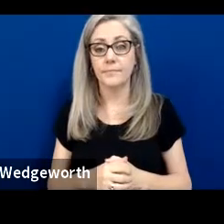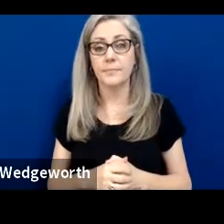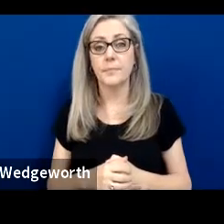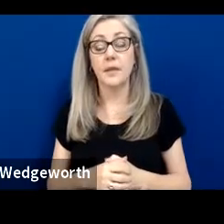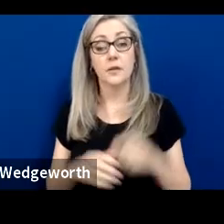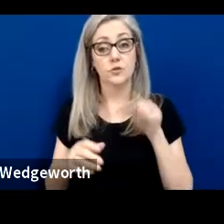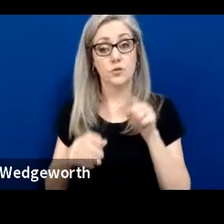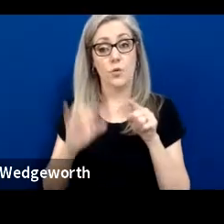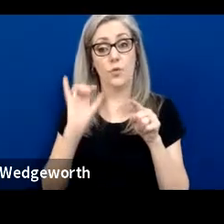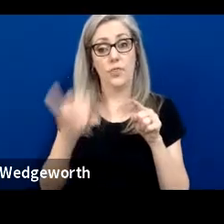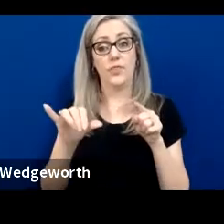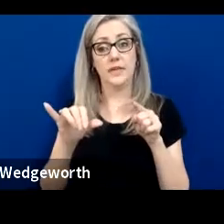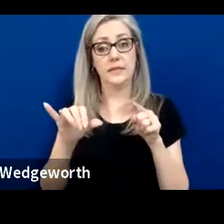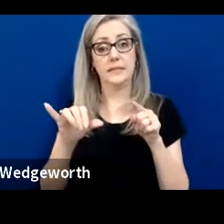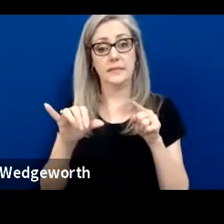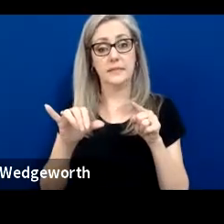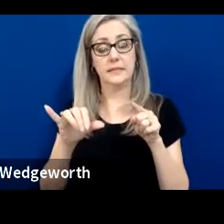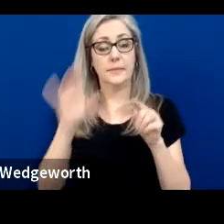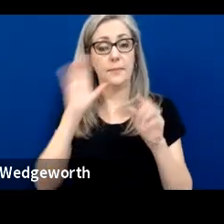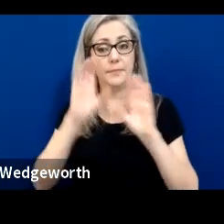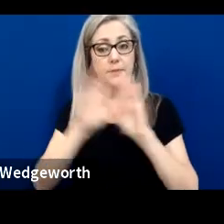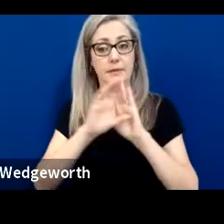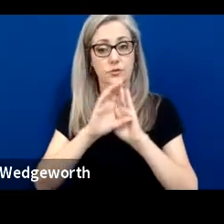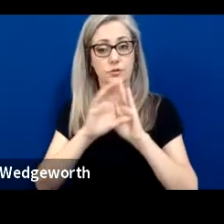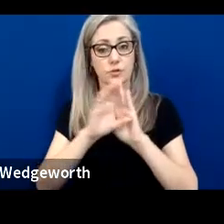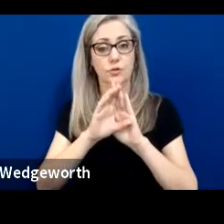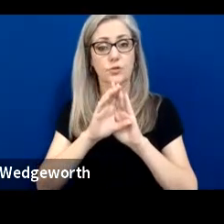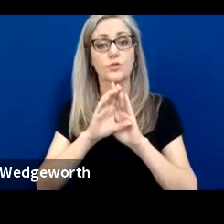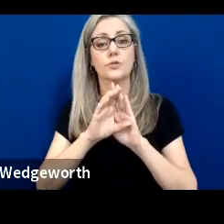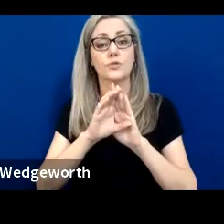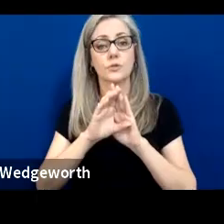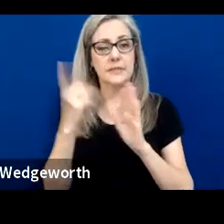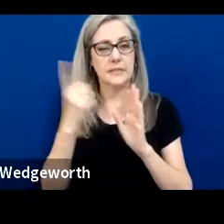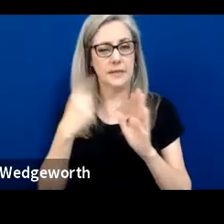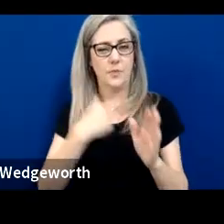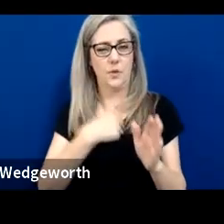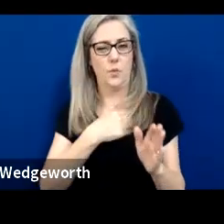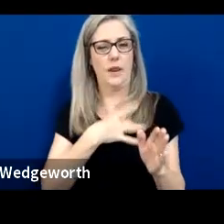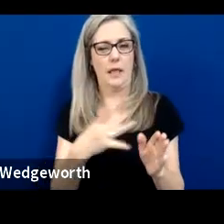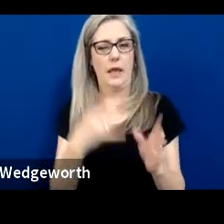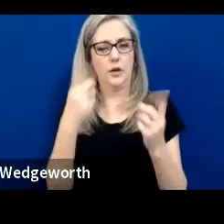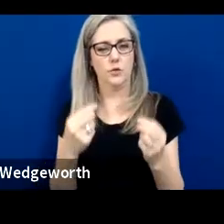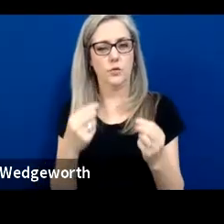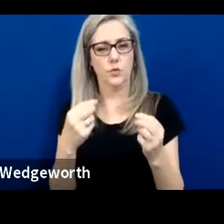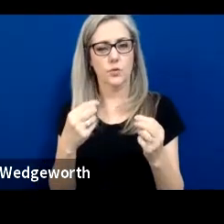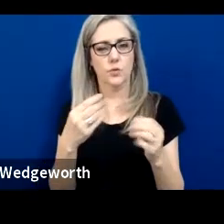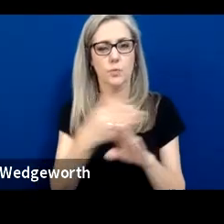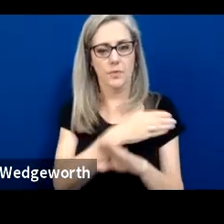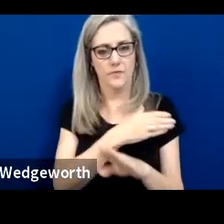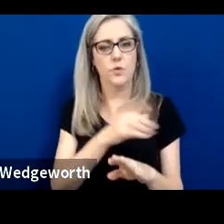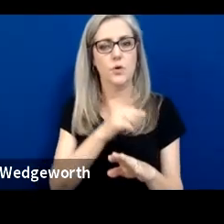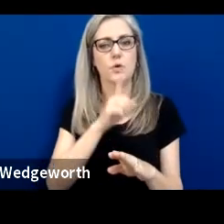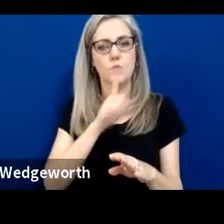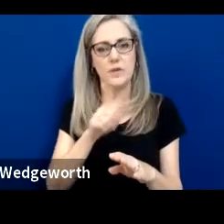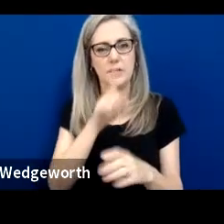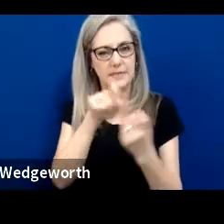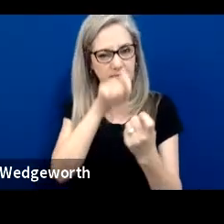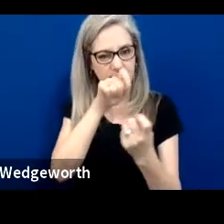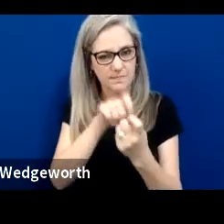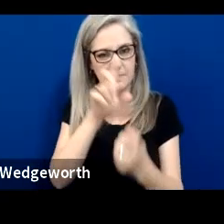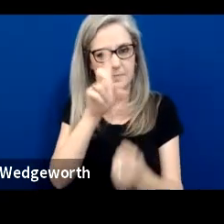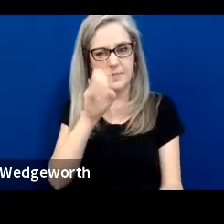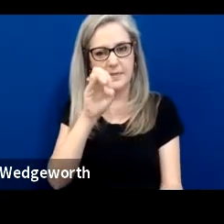This is a diagram, something that we like to do before we get real detailed, just a way